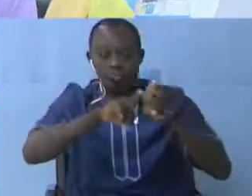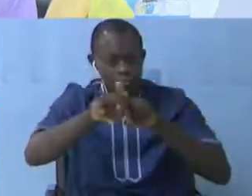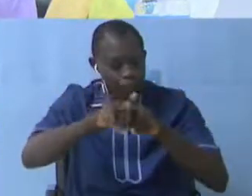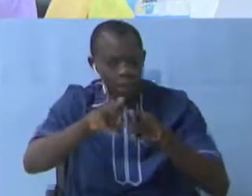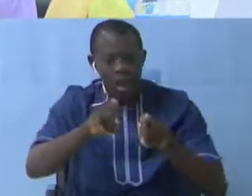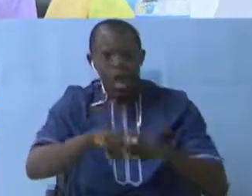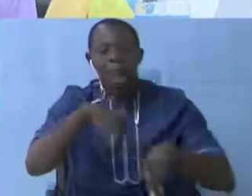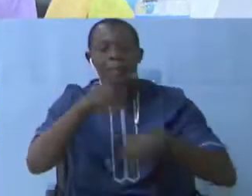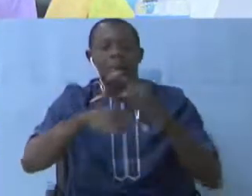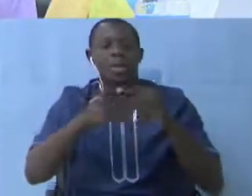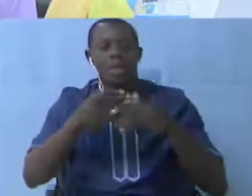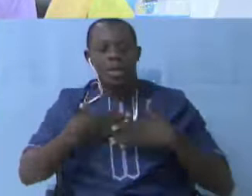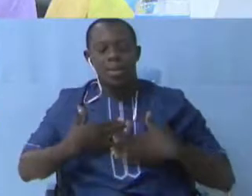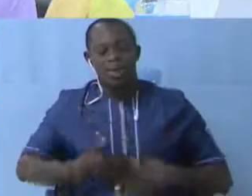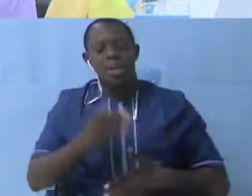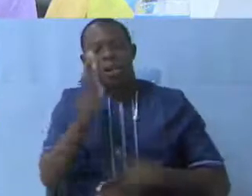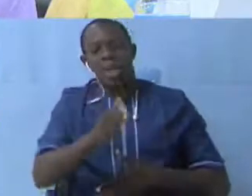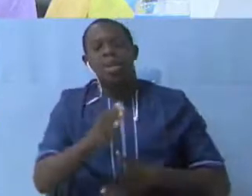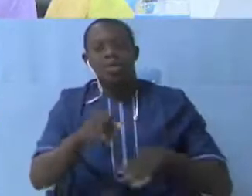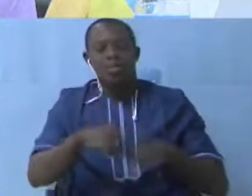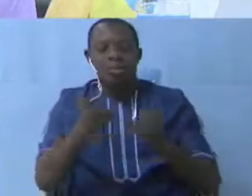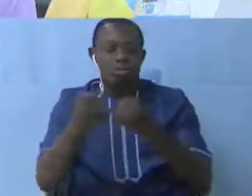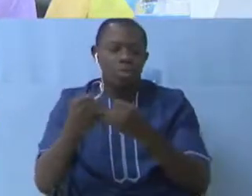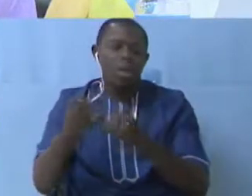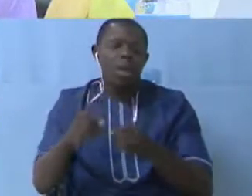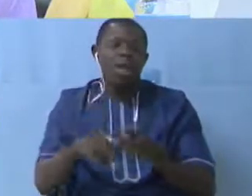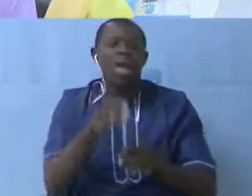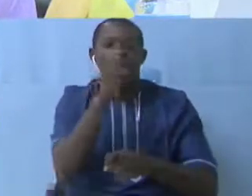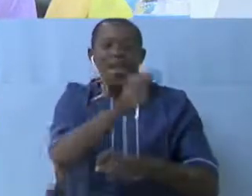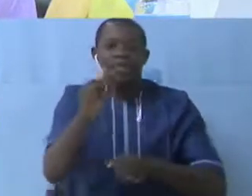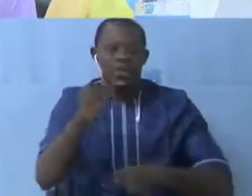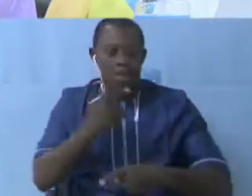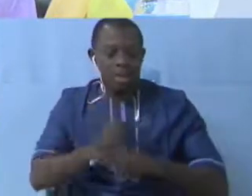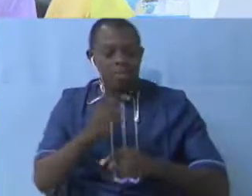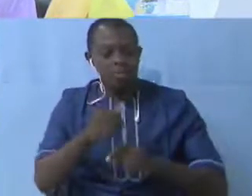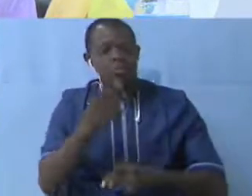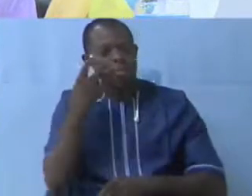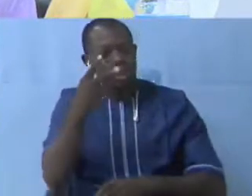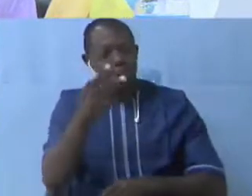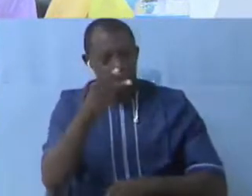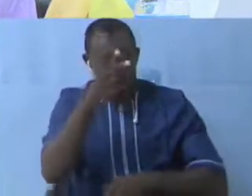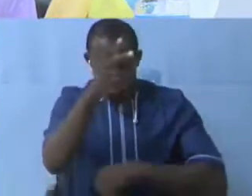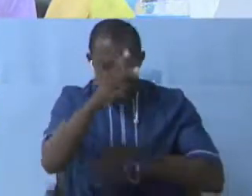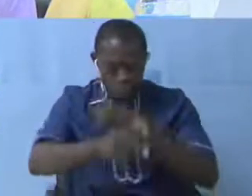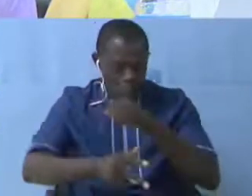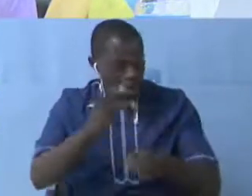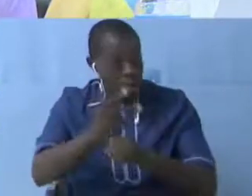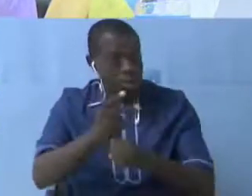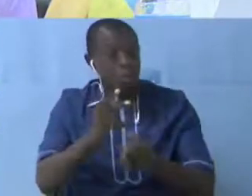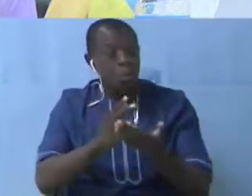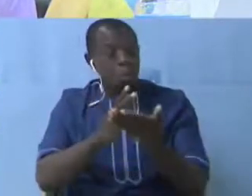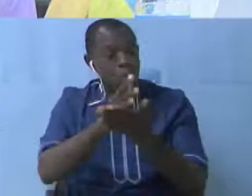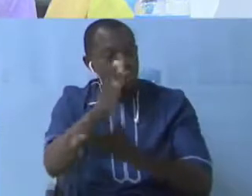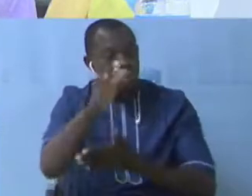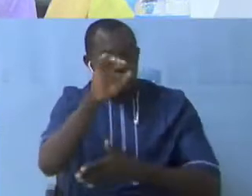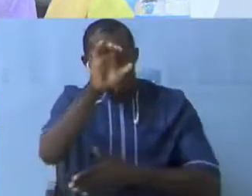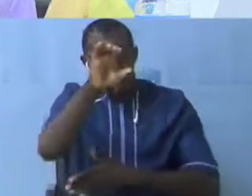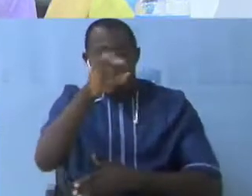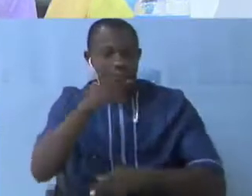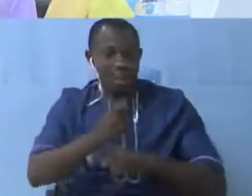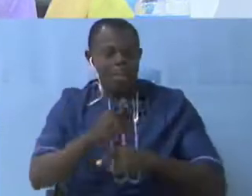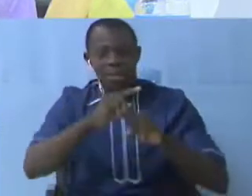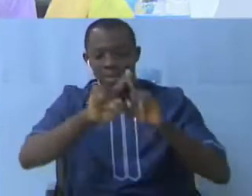rights violation, and every Gambian will see that across the country in different signs, in different symbols, so that